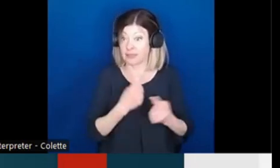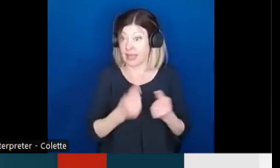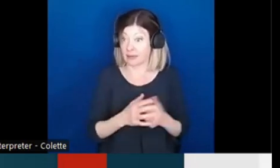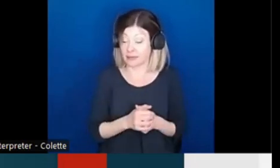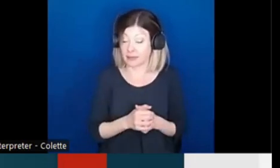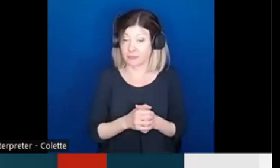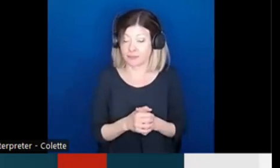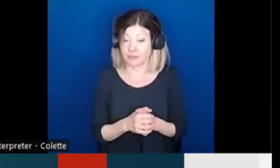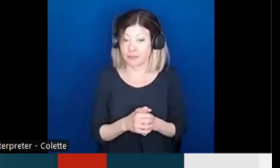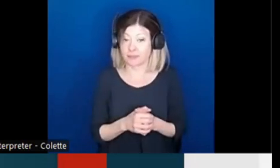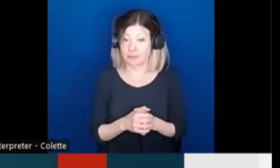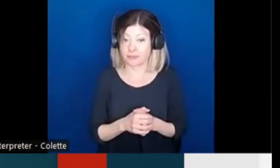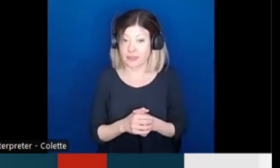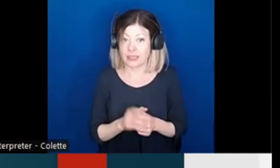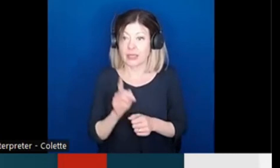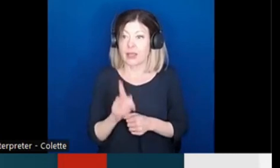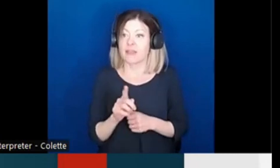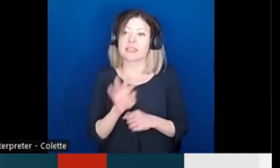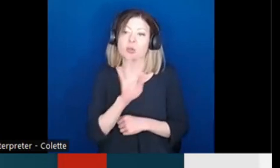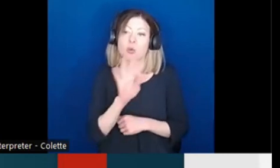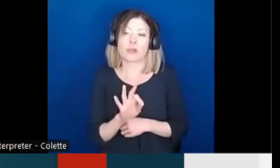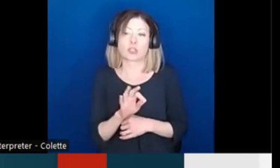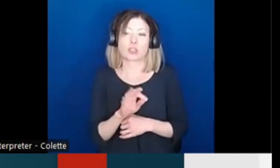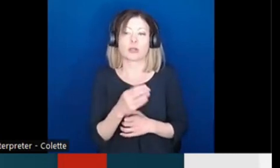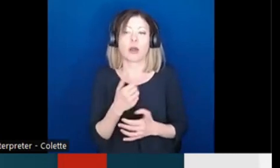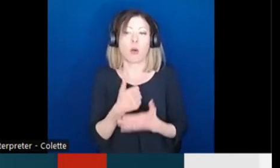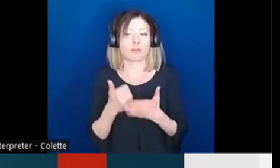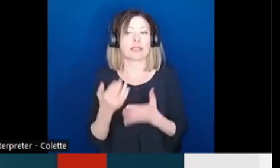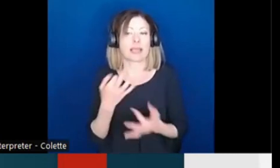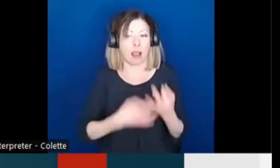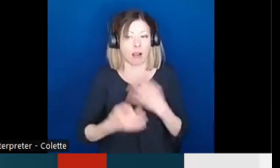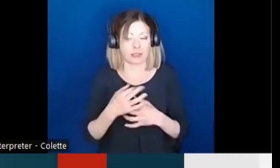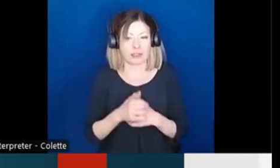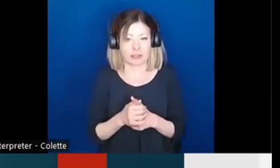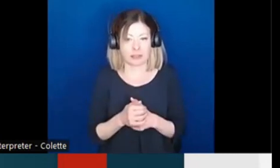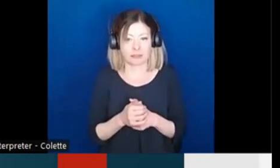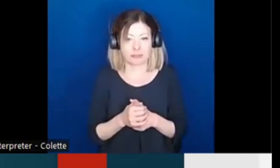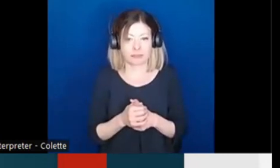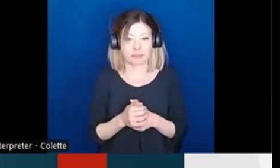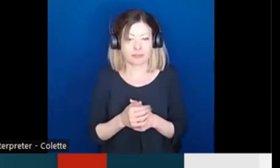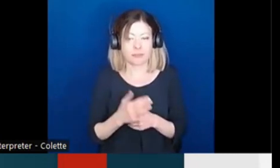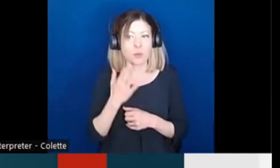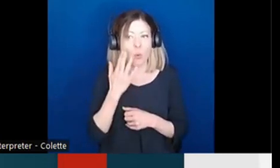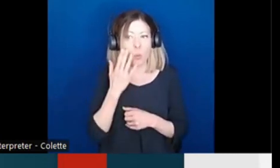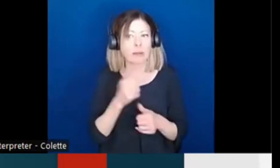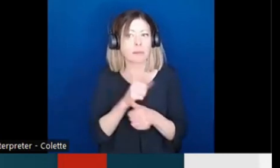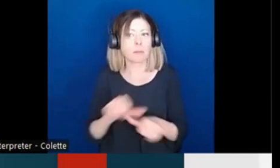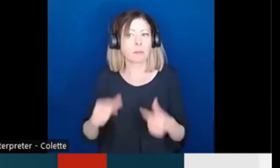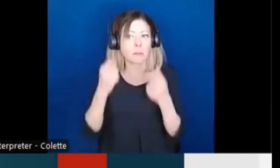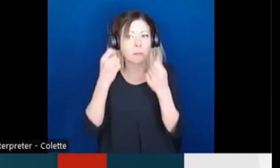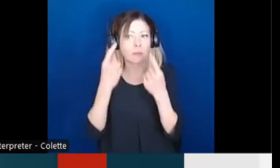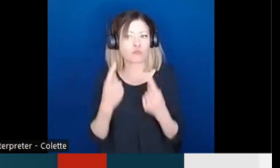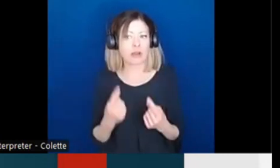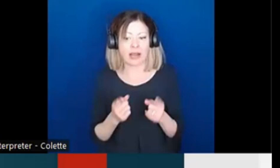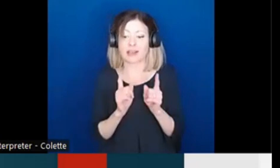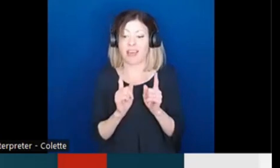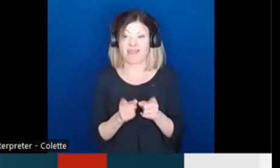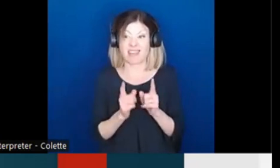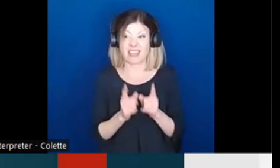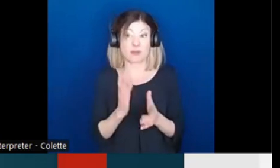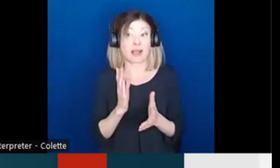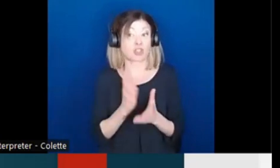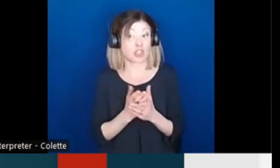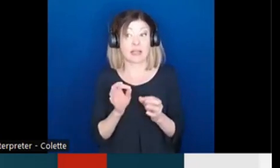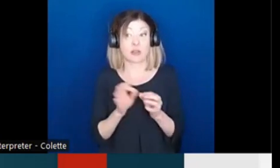a question that people often ask me, when did people know that the Bronte work that was actually written by it was written by the